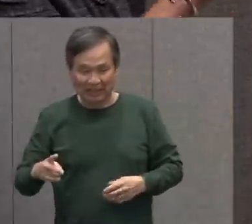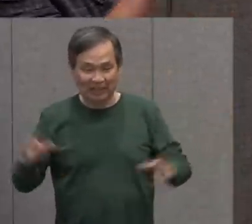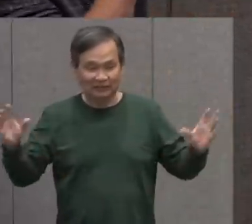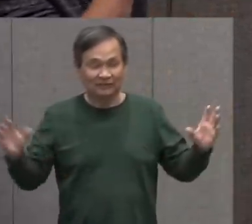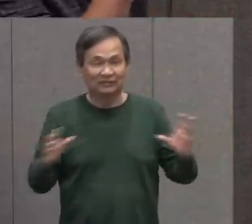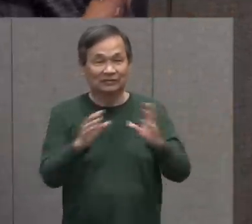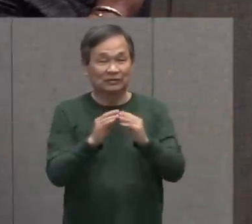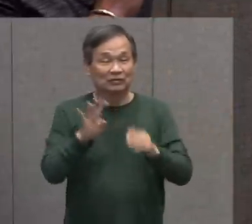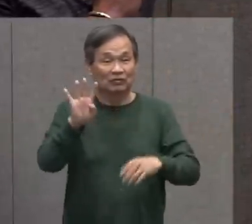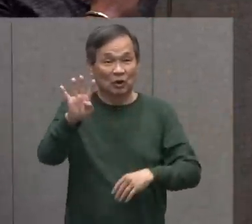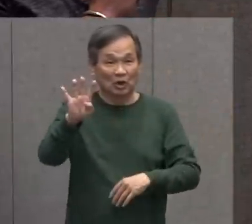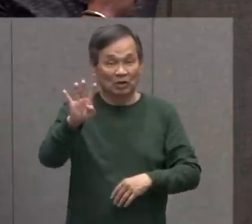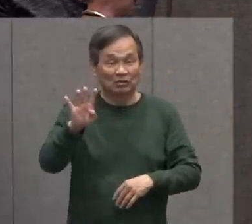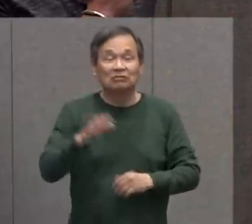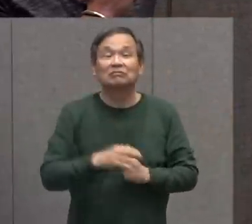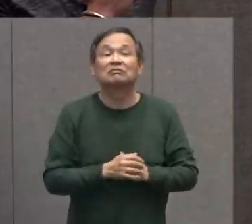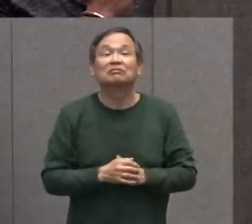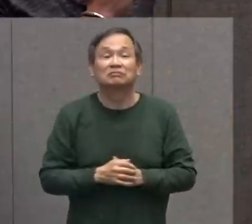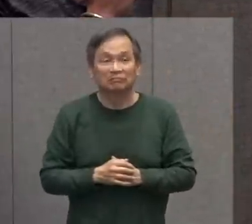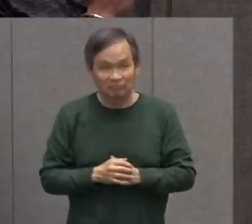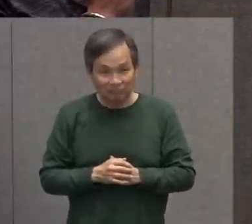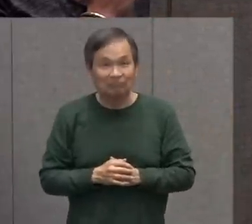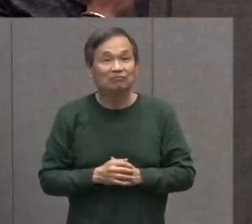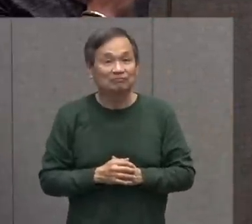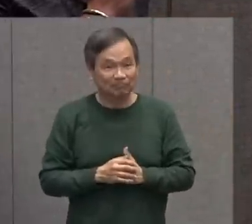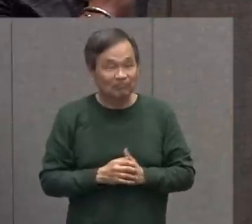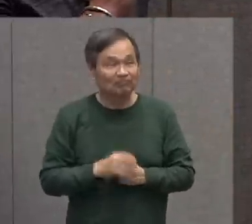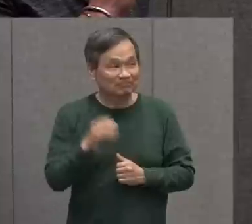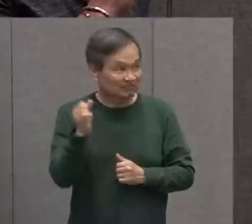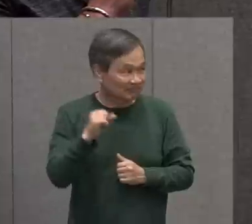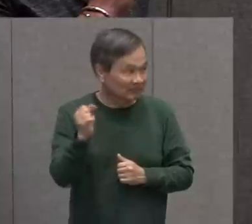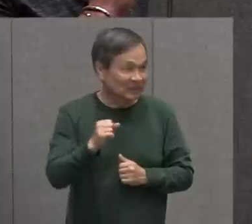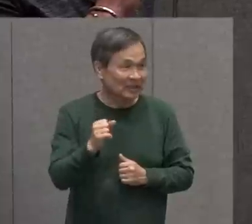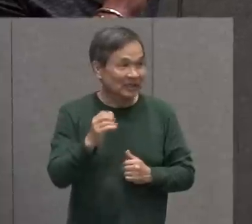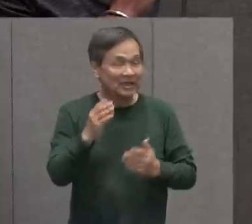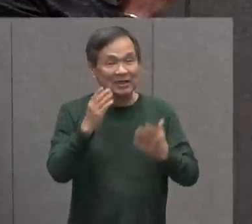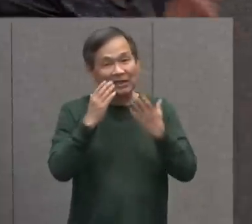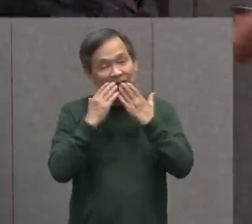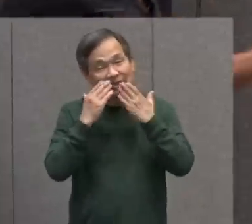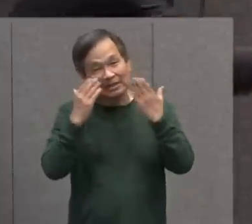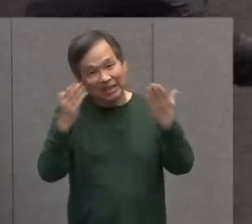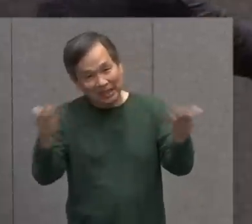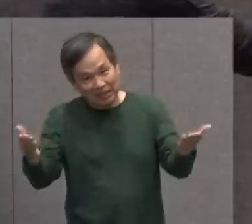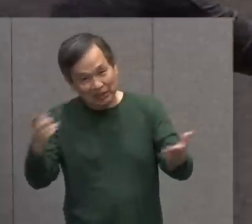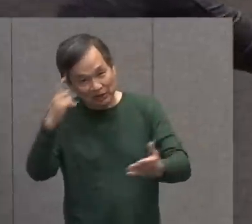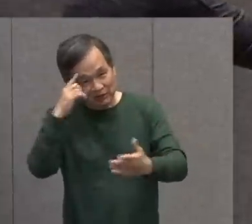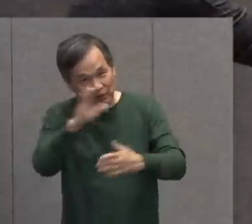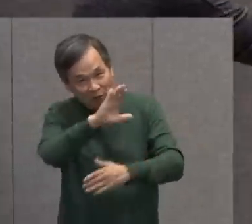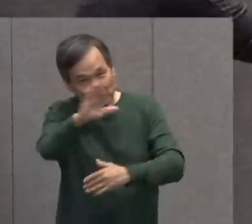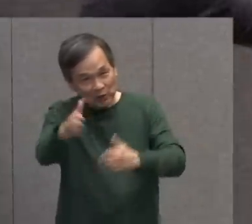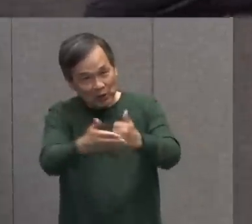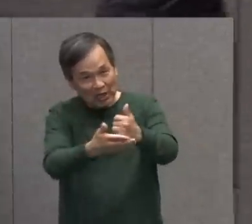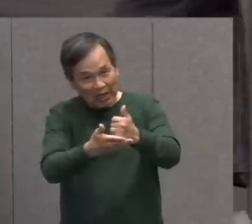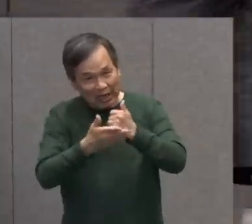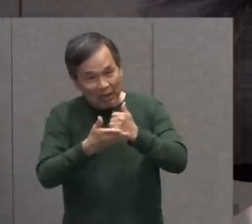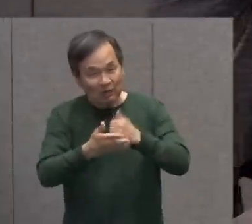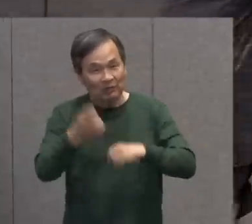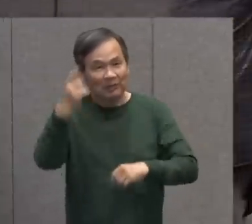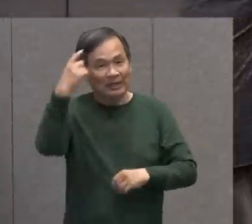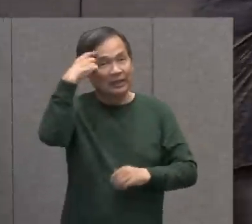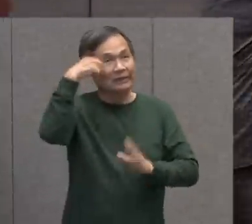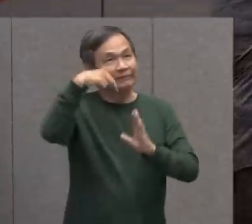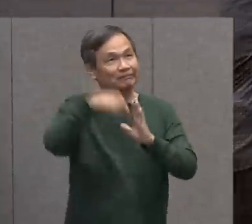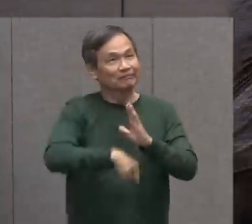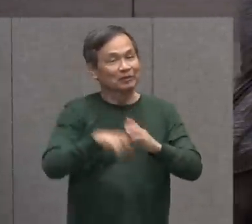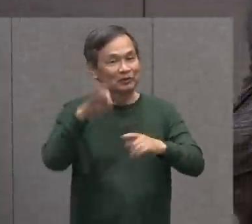1 2/4 and 2 2/4 gives us four. Thank you guys for helping me to think about fractions